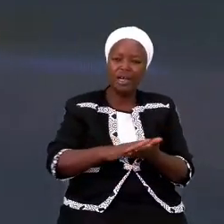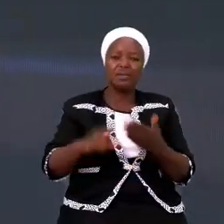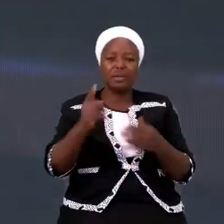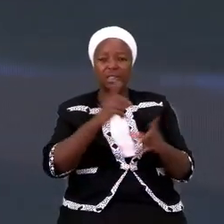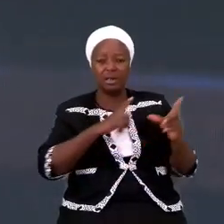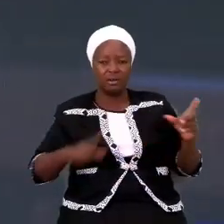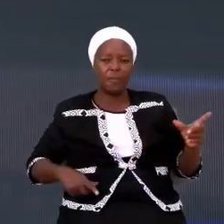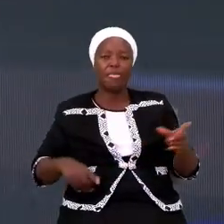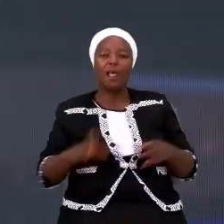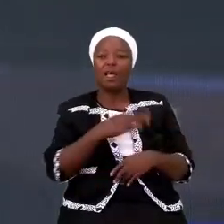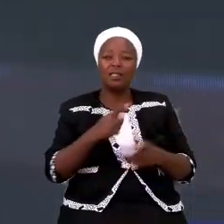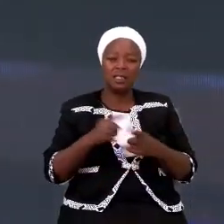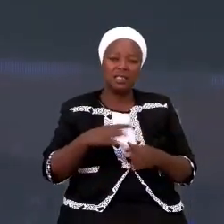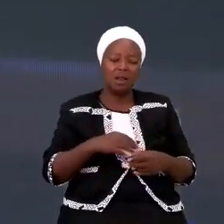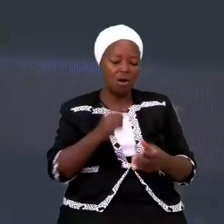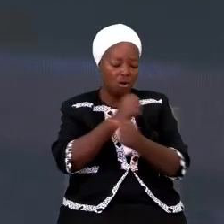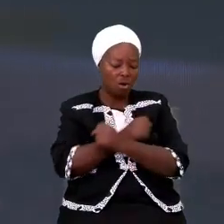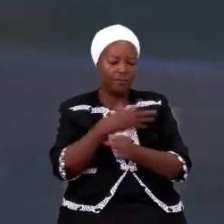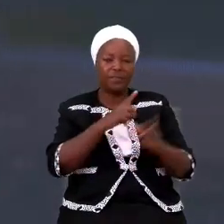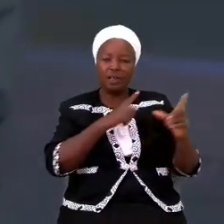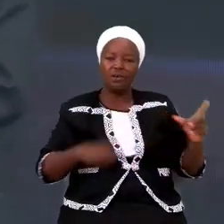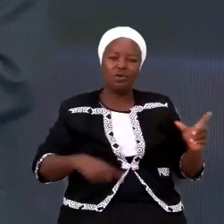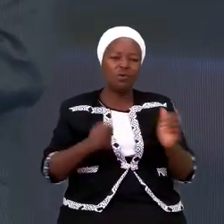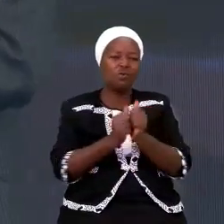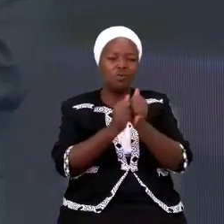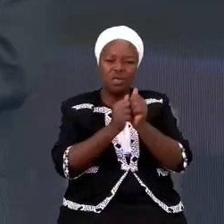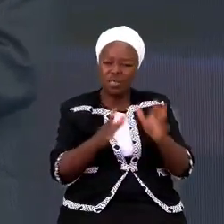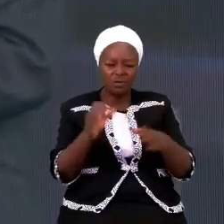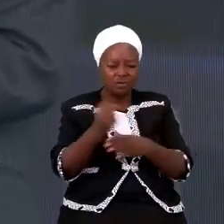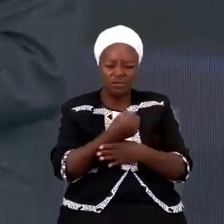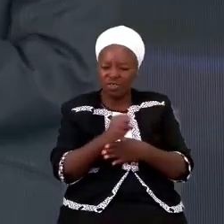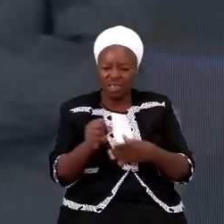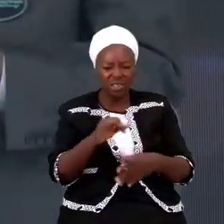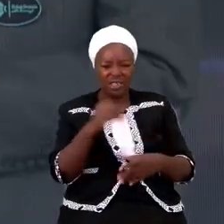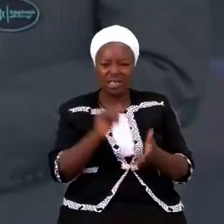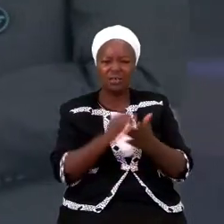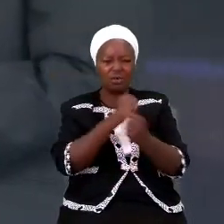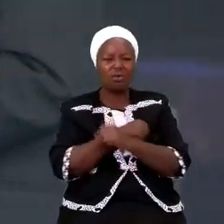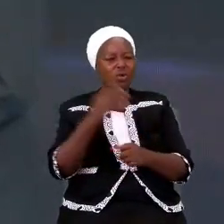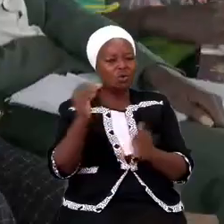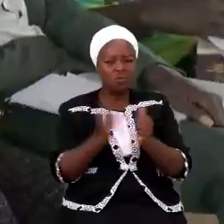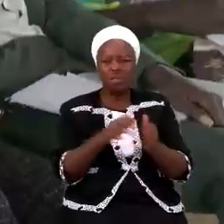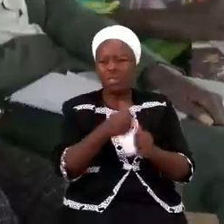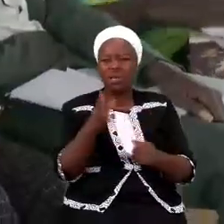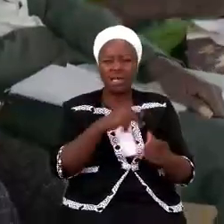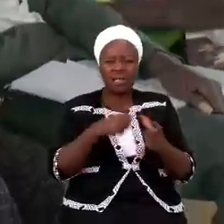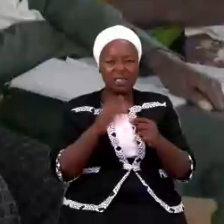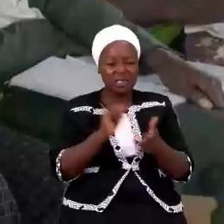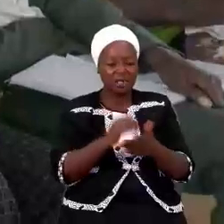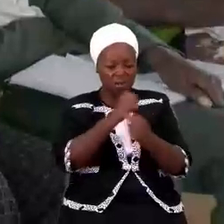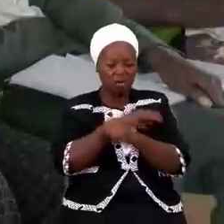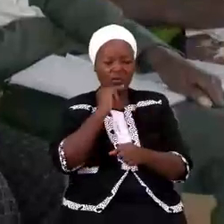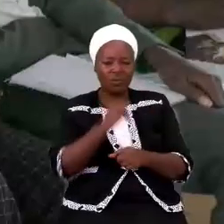love is unrelenting. We're coming to Matthew chapter 24, and I'm reading from